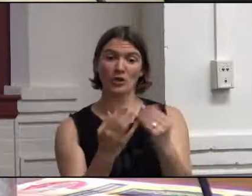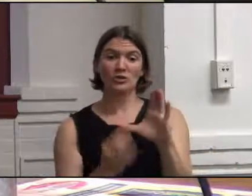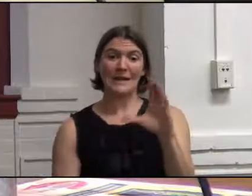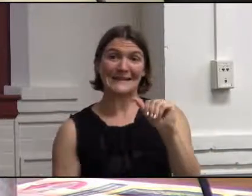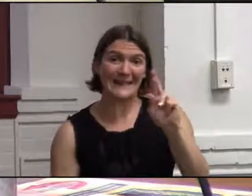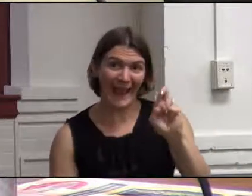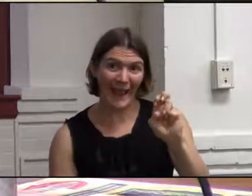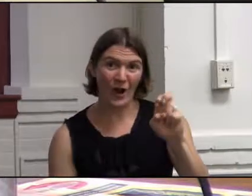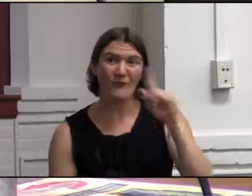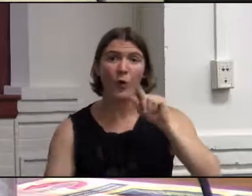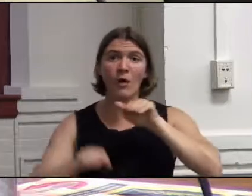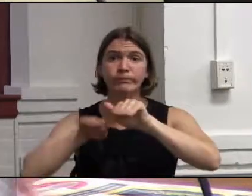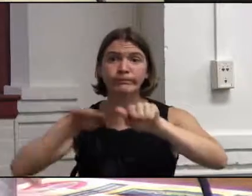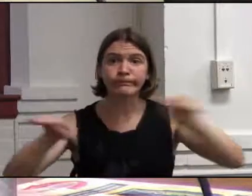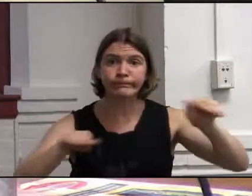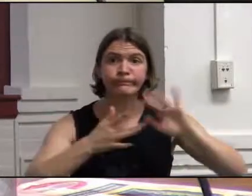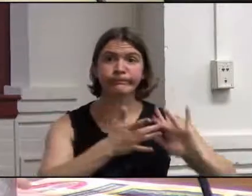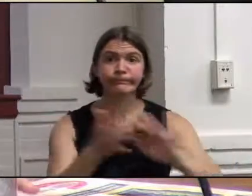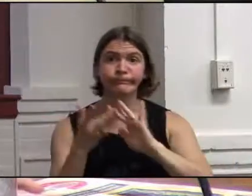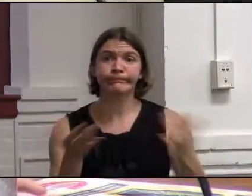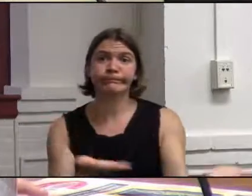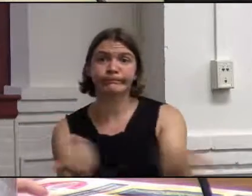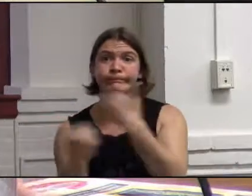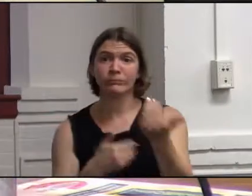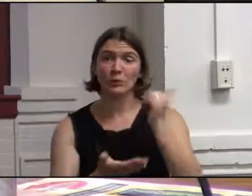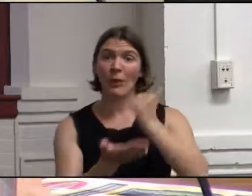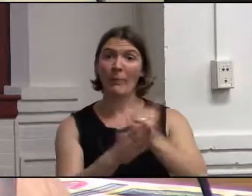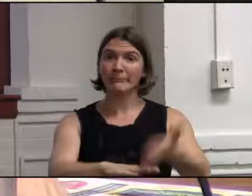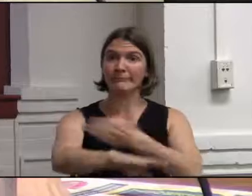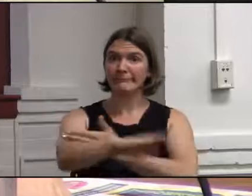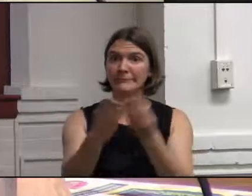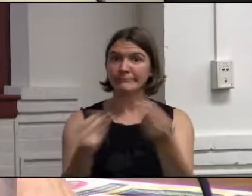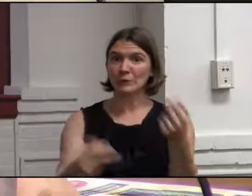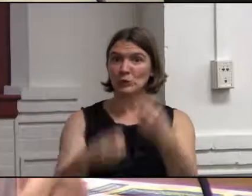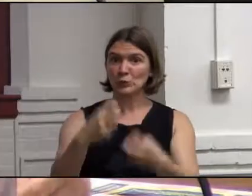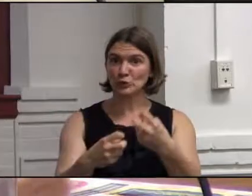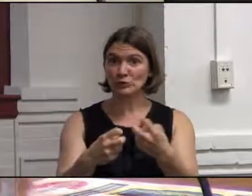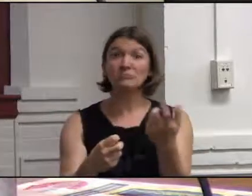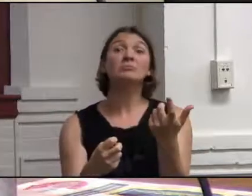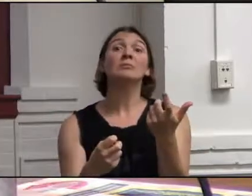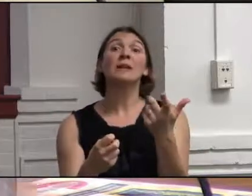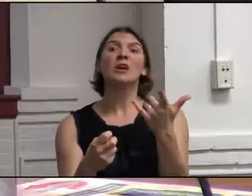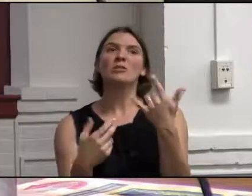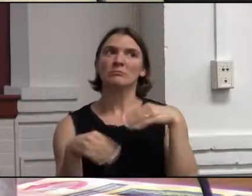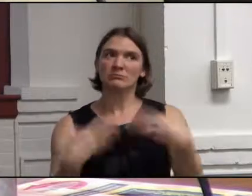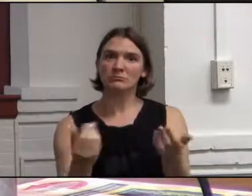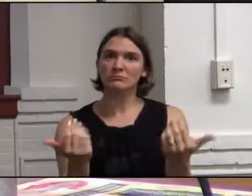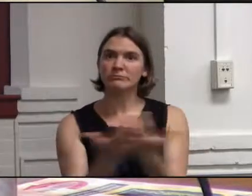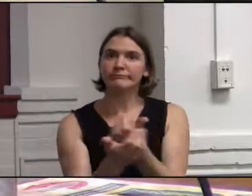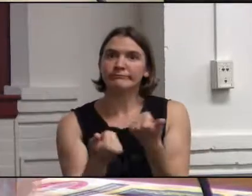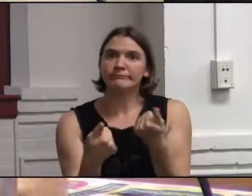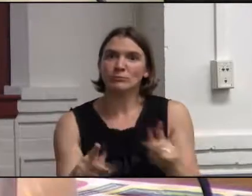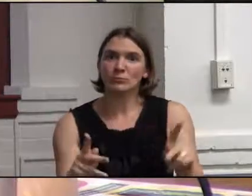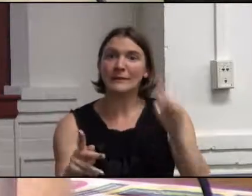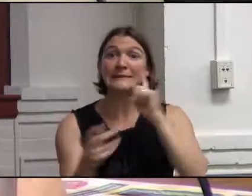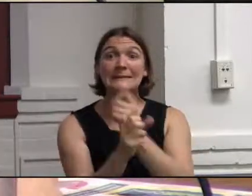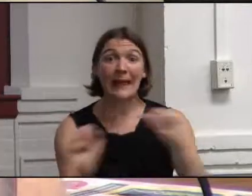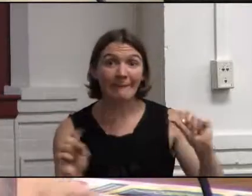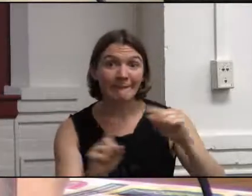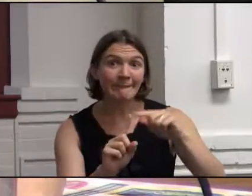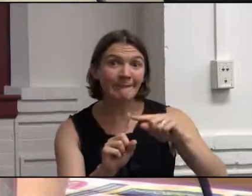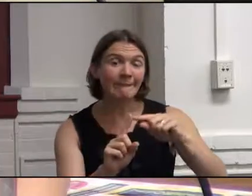and engagement. It's going to include things such as safe opportunities for people